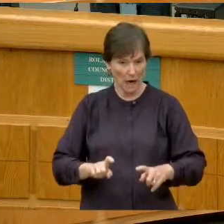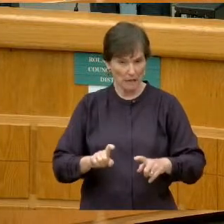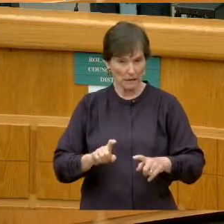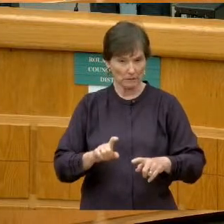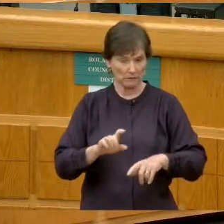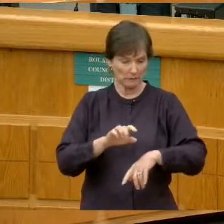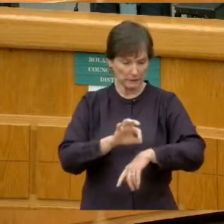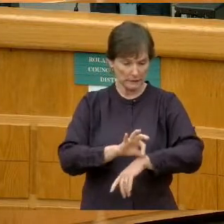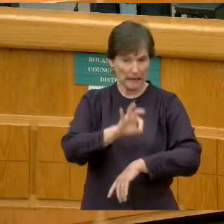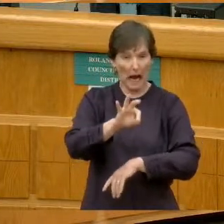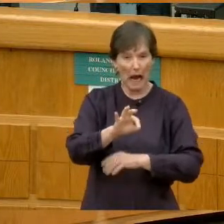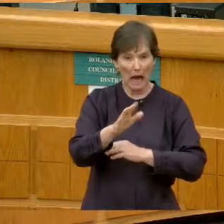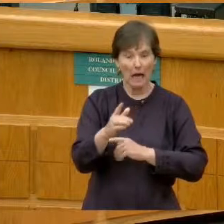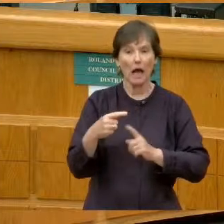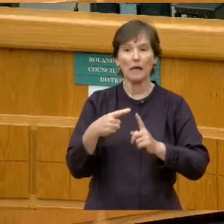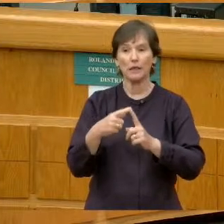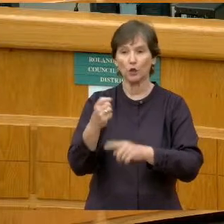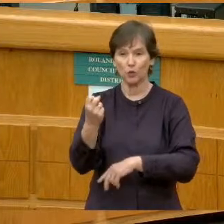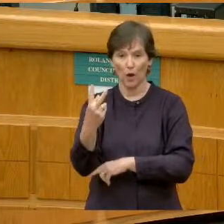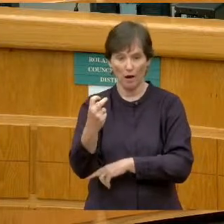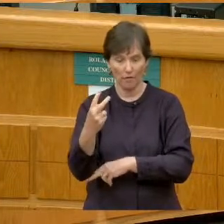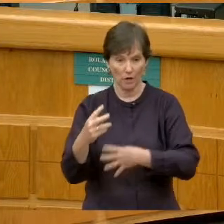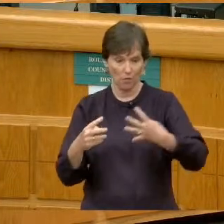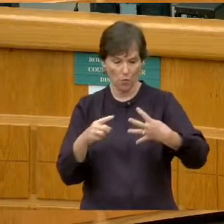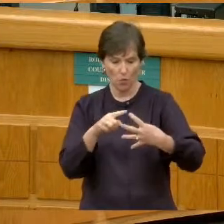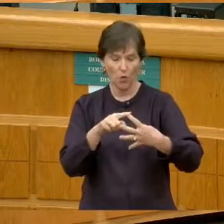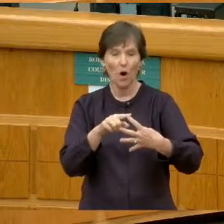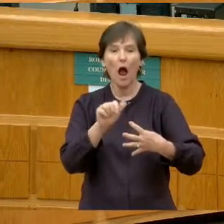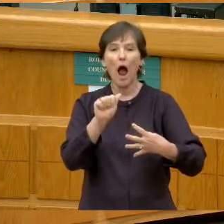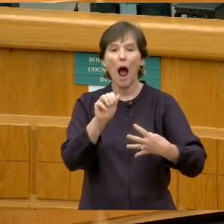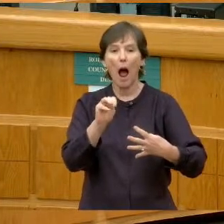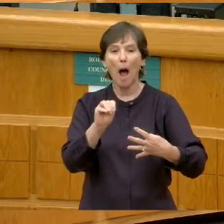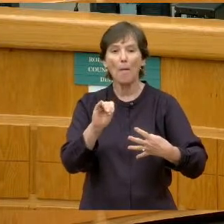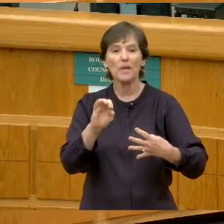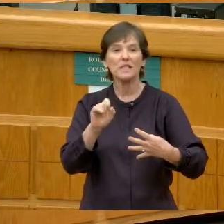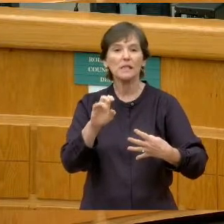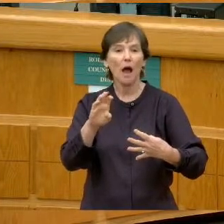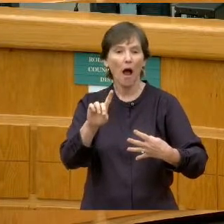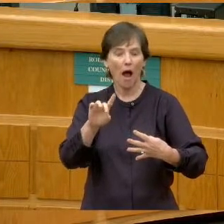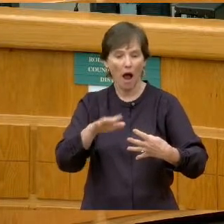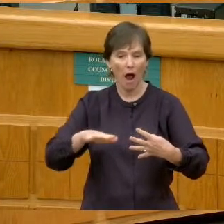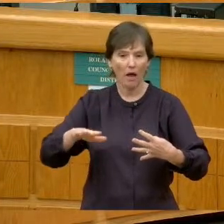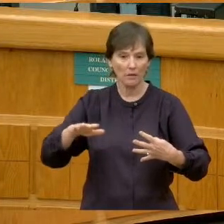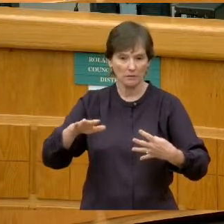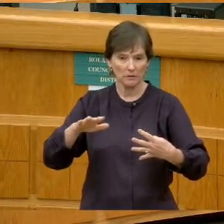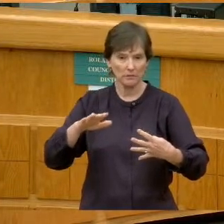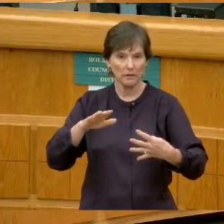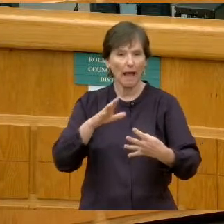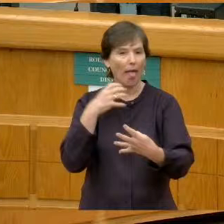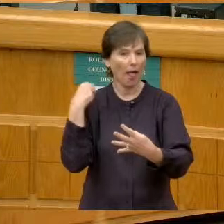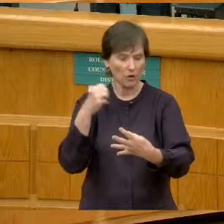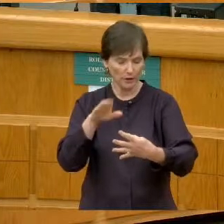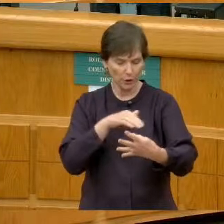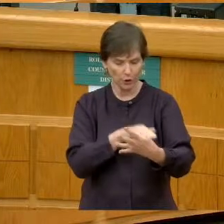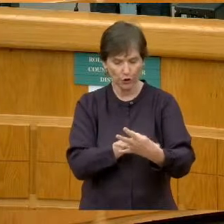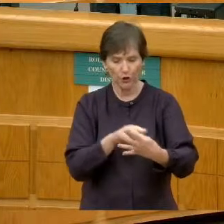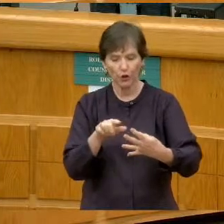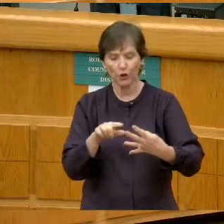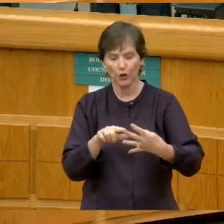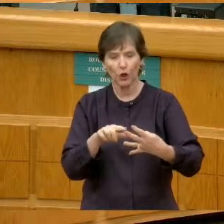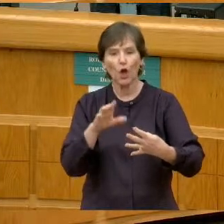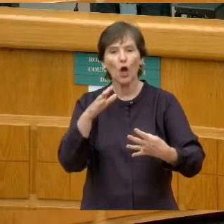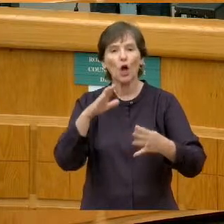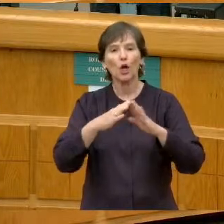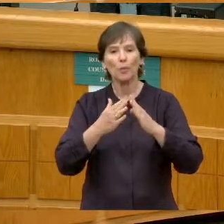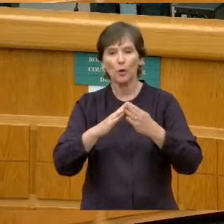at these 4 locations. That's Amistad Community Health Center, Mission to Mercy Medical Center, Coastal Bend Wellness